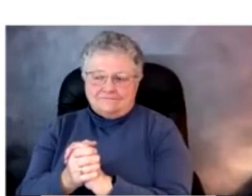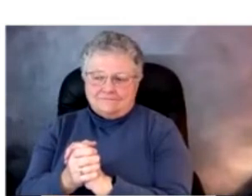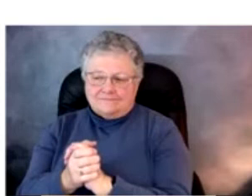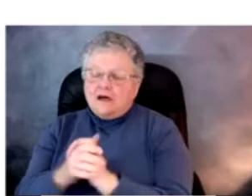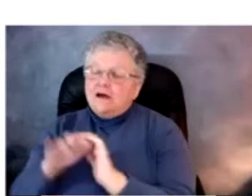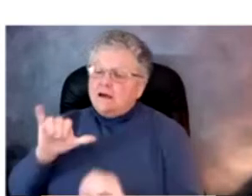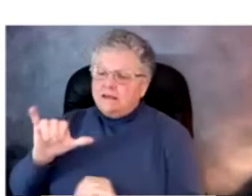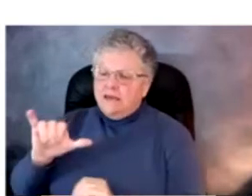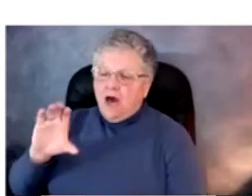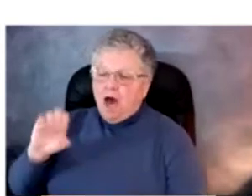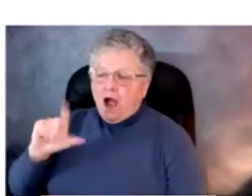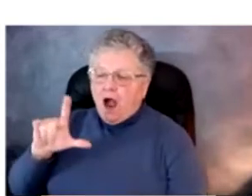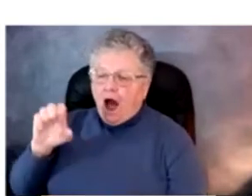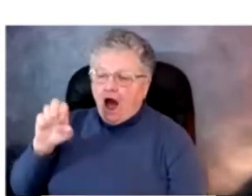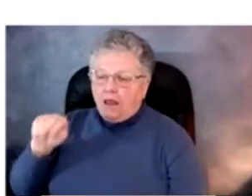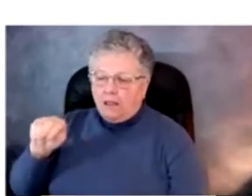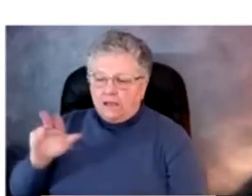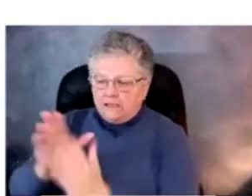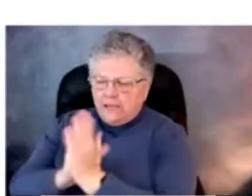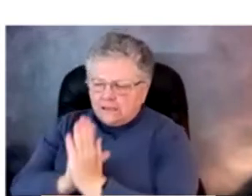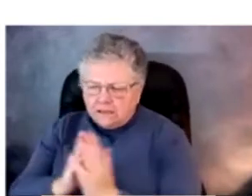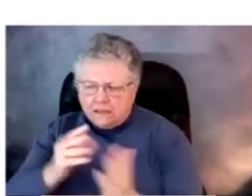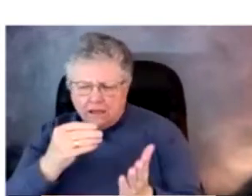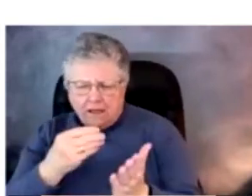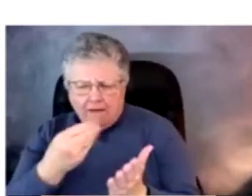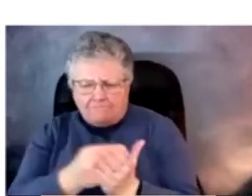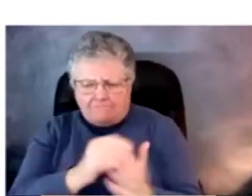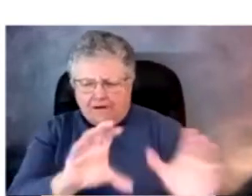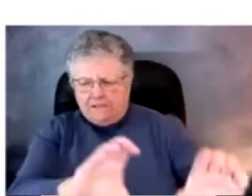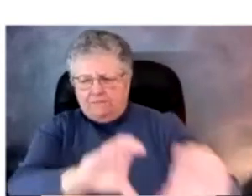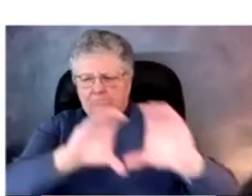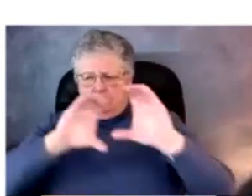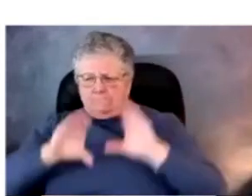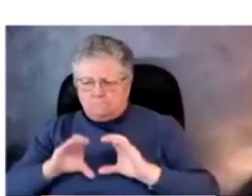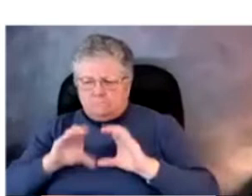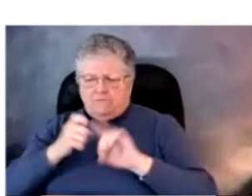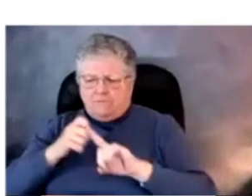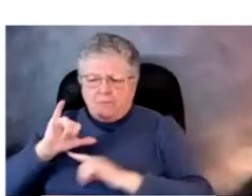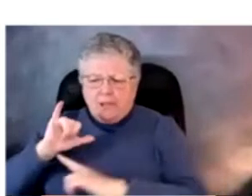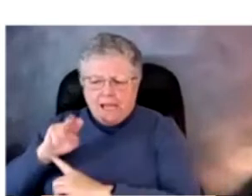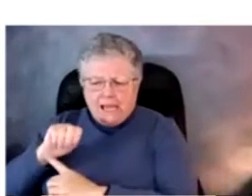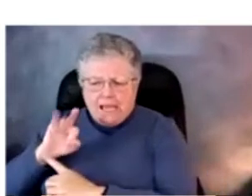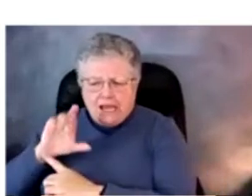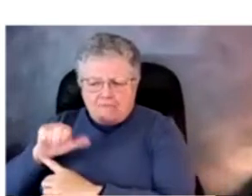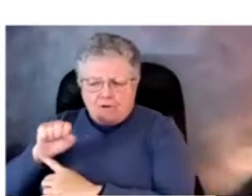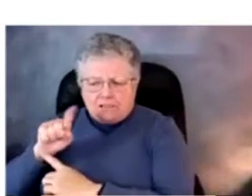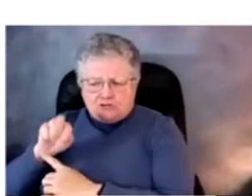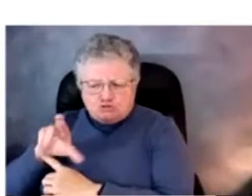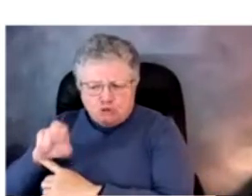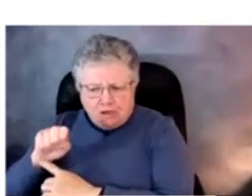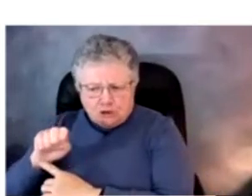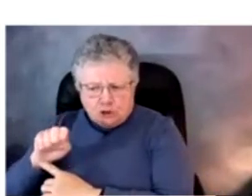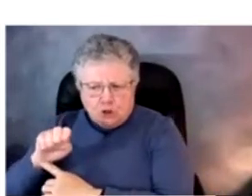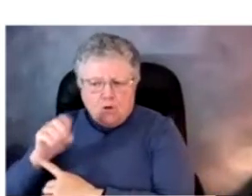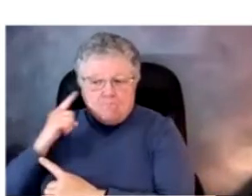Yeah, Colleen also has a question. I'd like to know what funds come from infrastructure to advocate to use for accessibility. So yeah, that would be really, I think